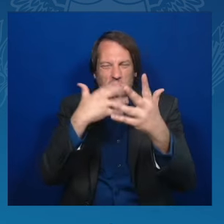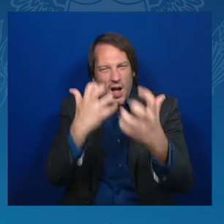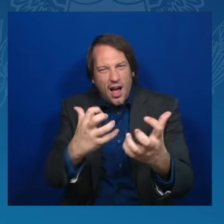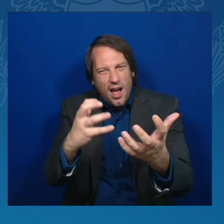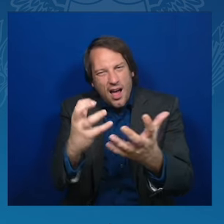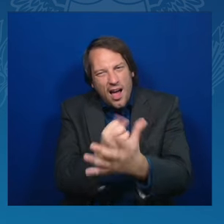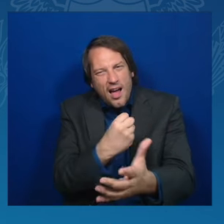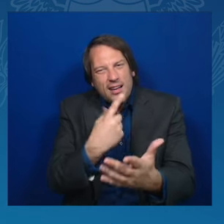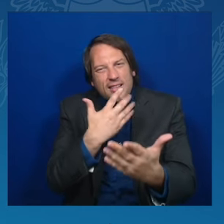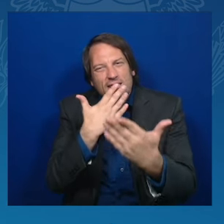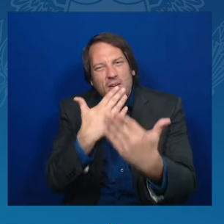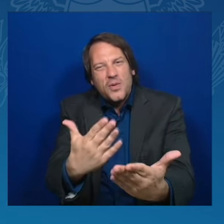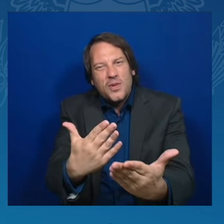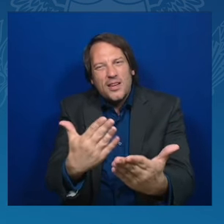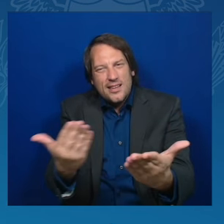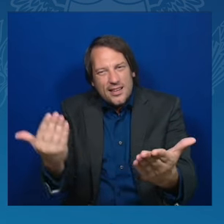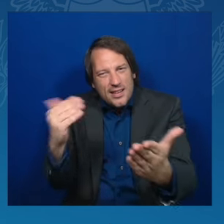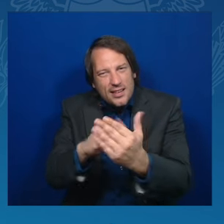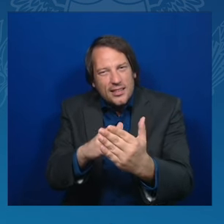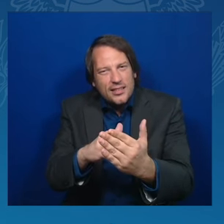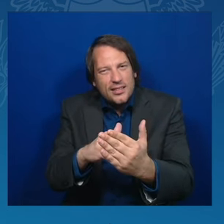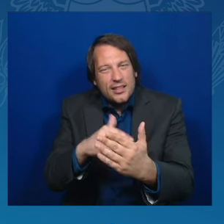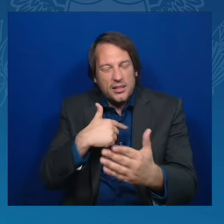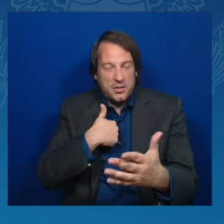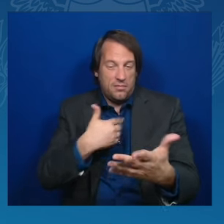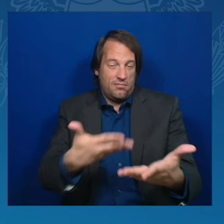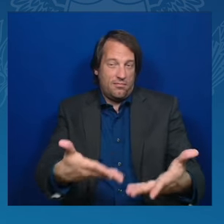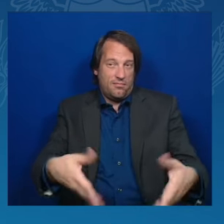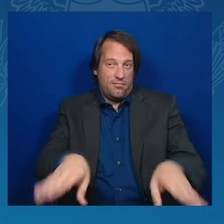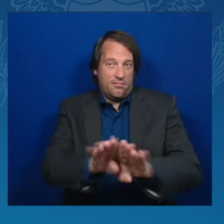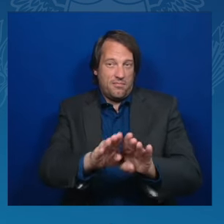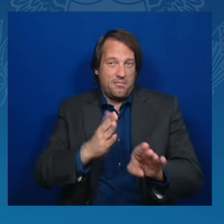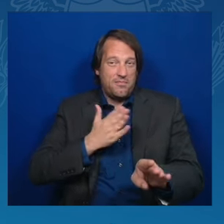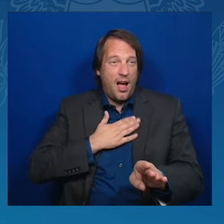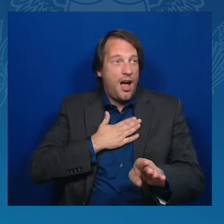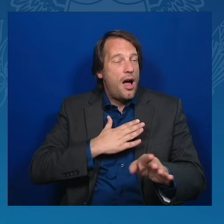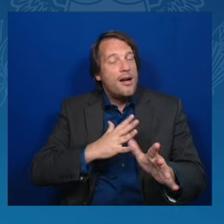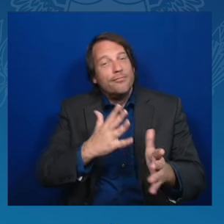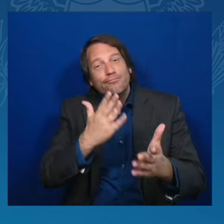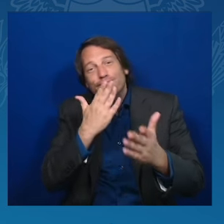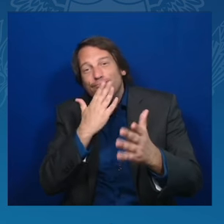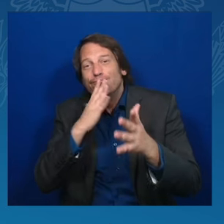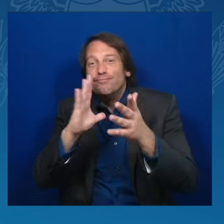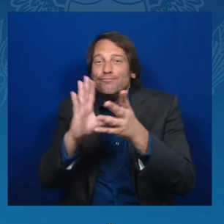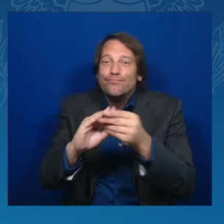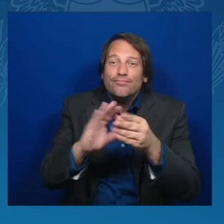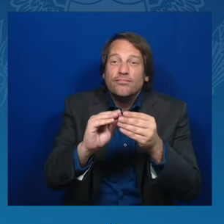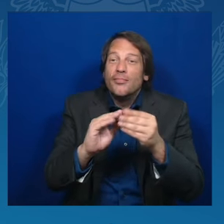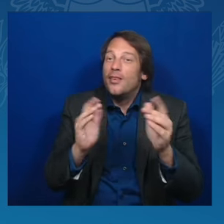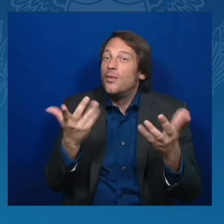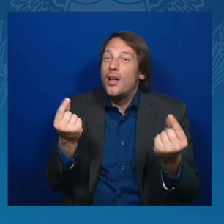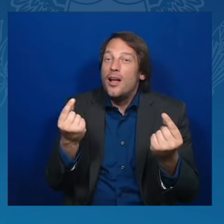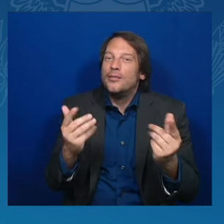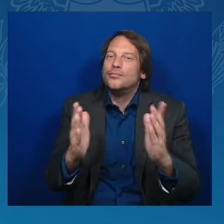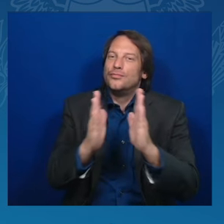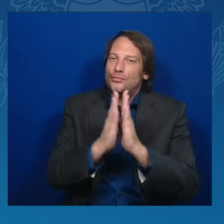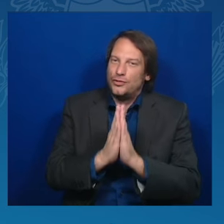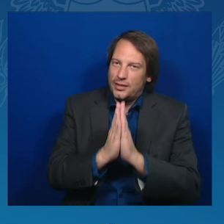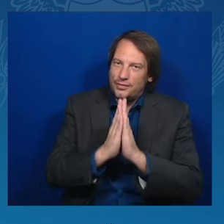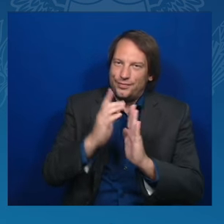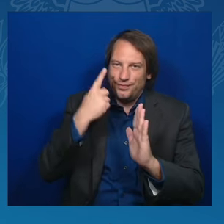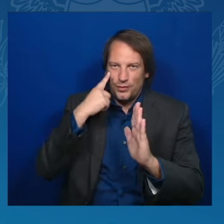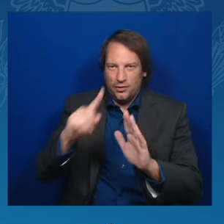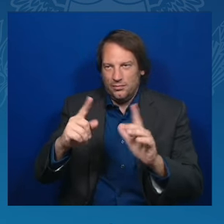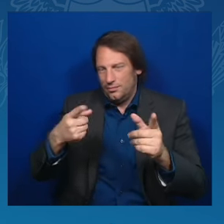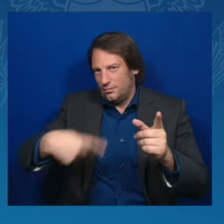my greetings by praying for the continued success of you all and for the further deepening of the Japan-U.S. relationship. May